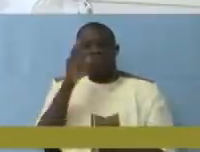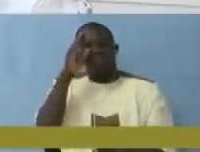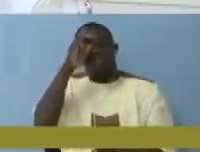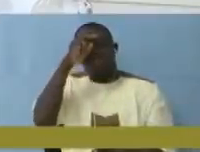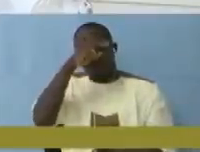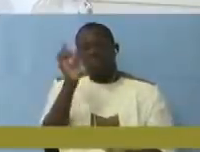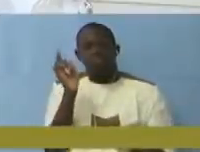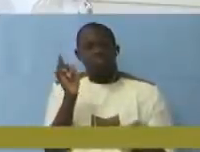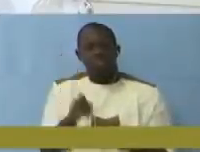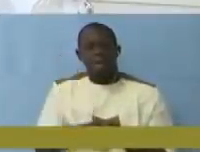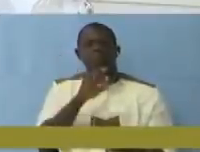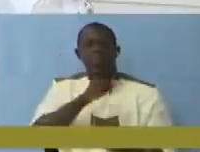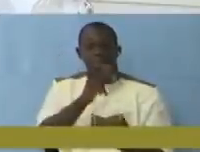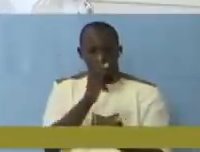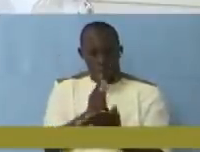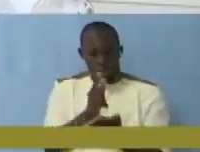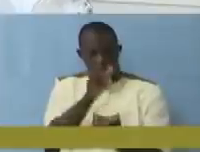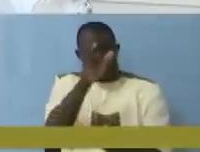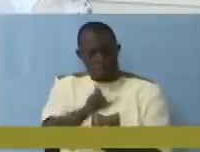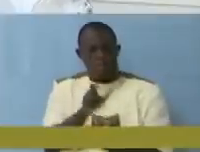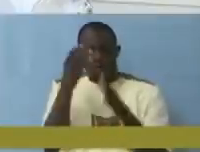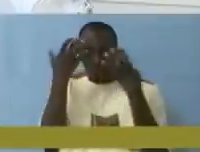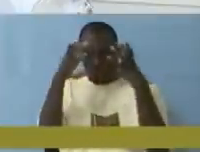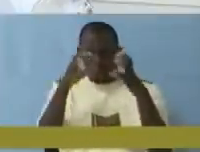Mr. Witness, the problem you have